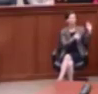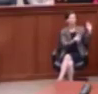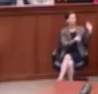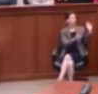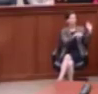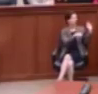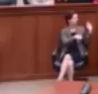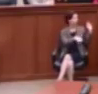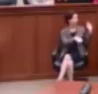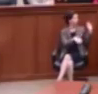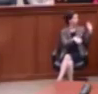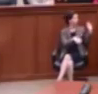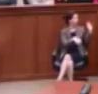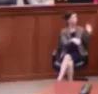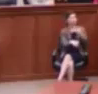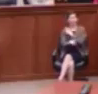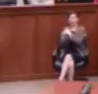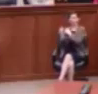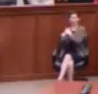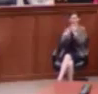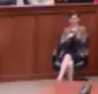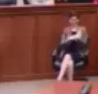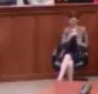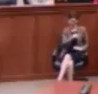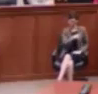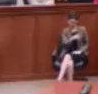is that a yes to Mr. Garvey's question?